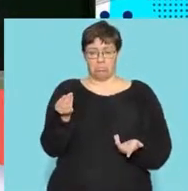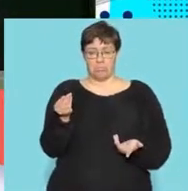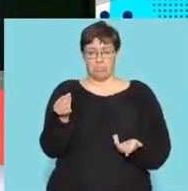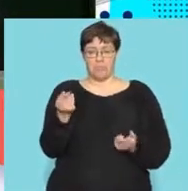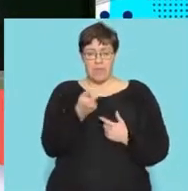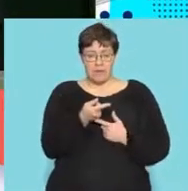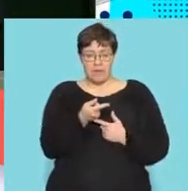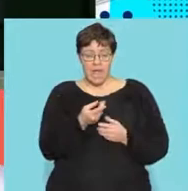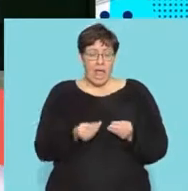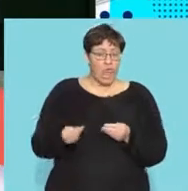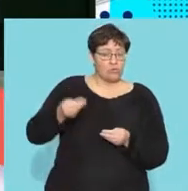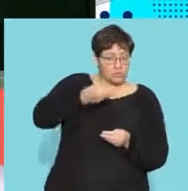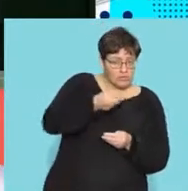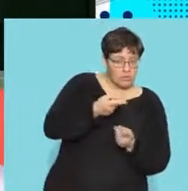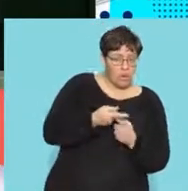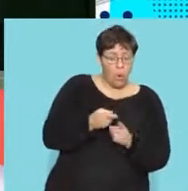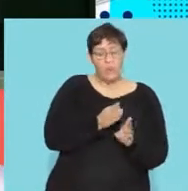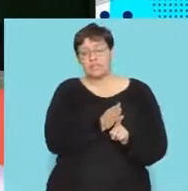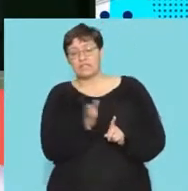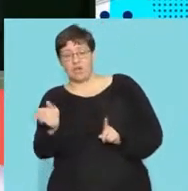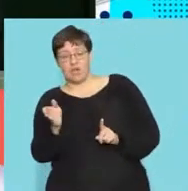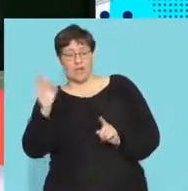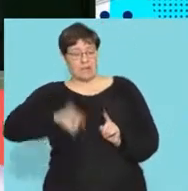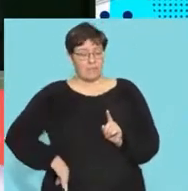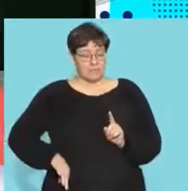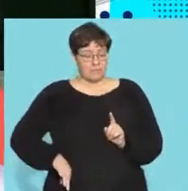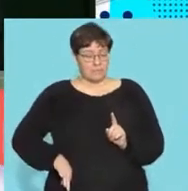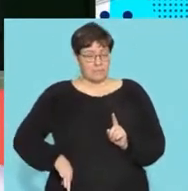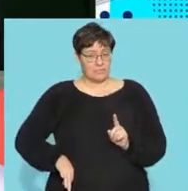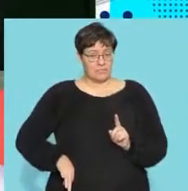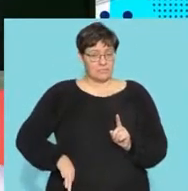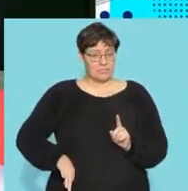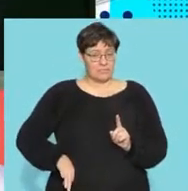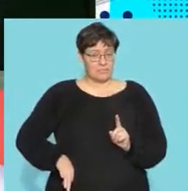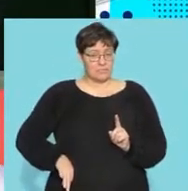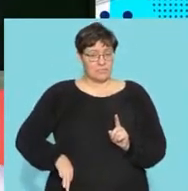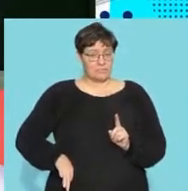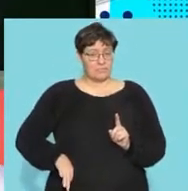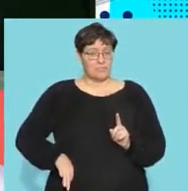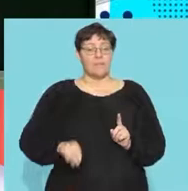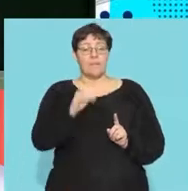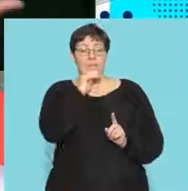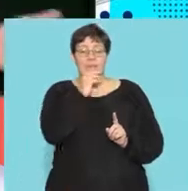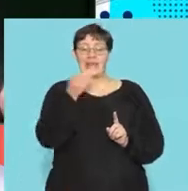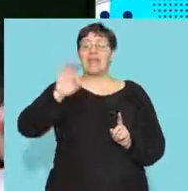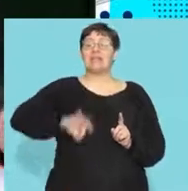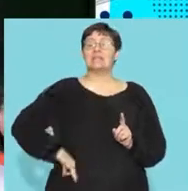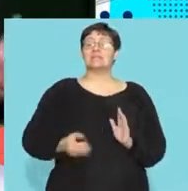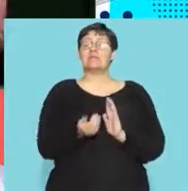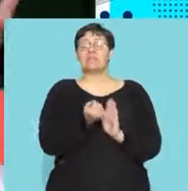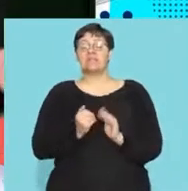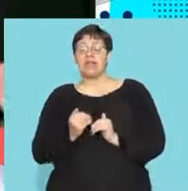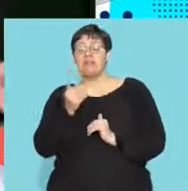accrued income or a deferred income? Remember, deferred income, also known as income received in